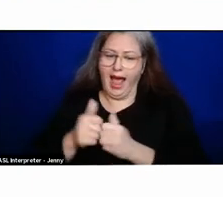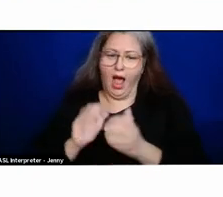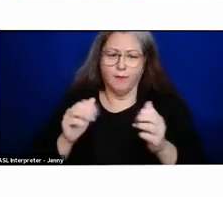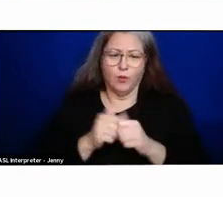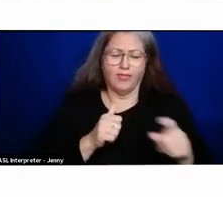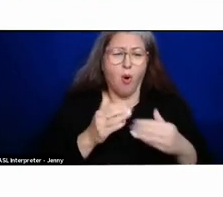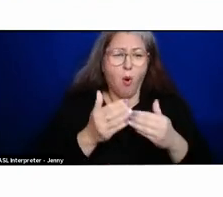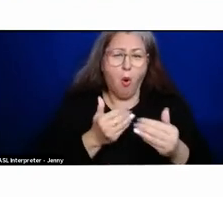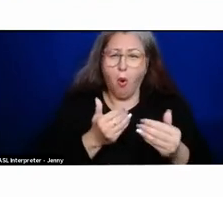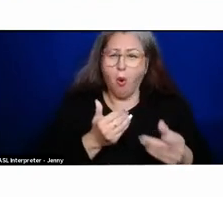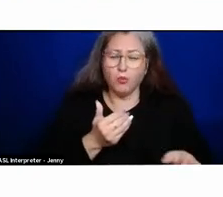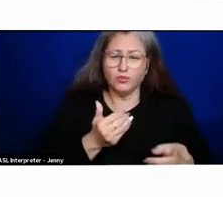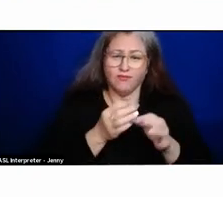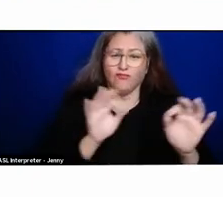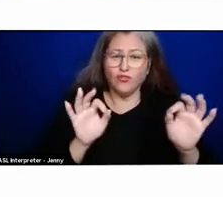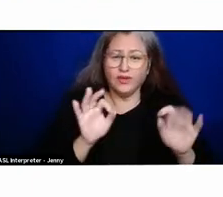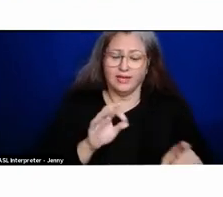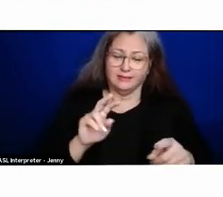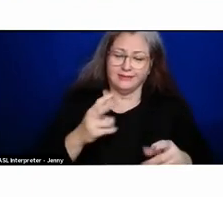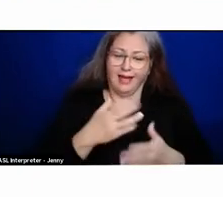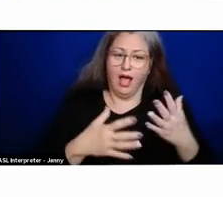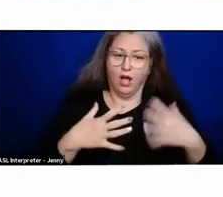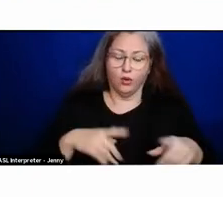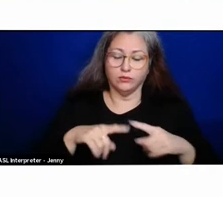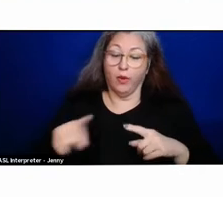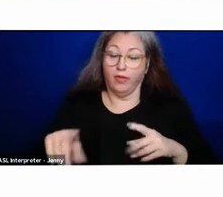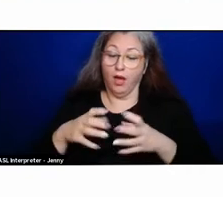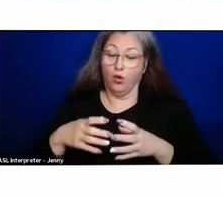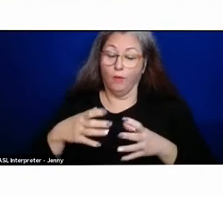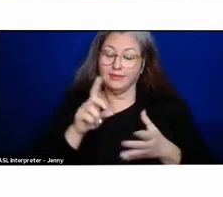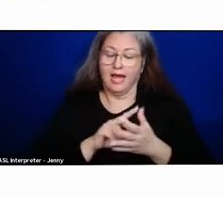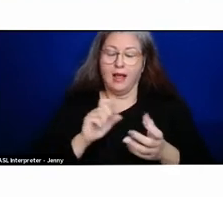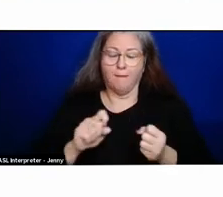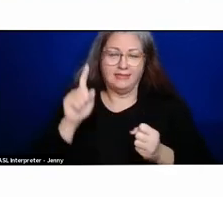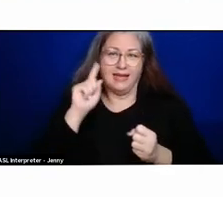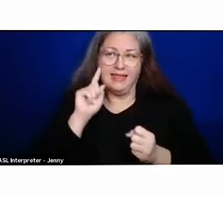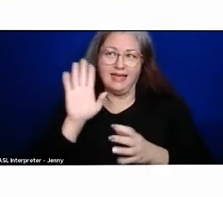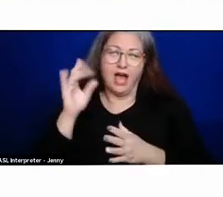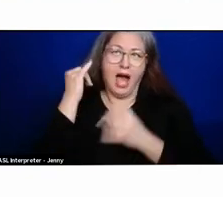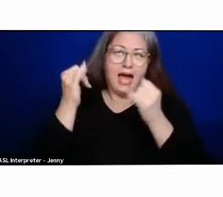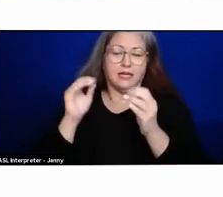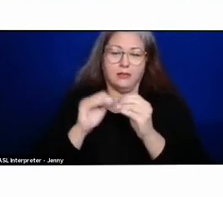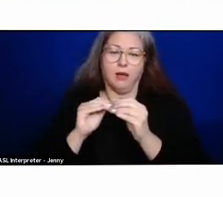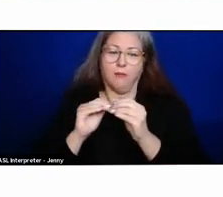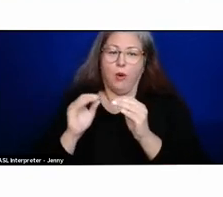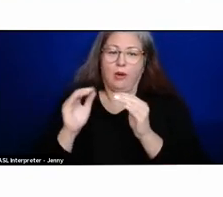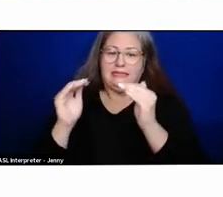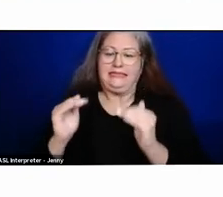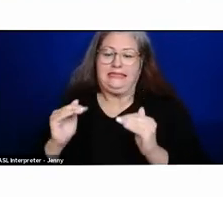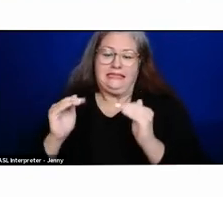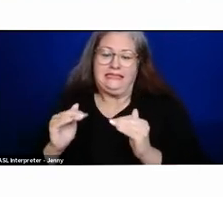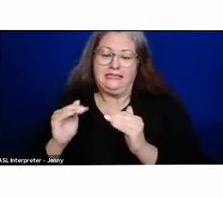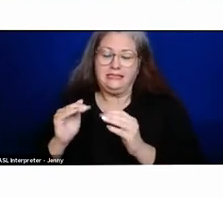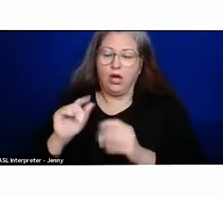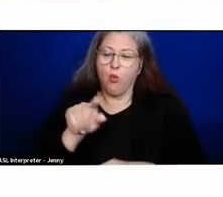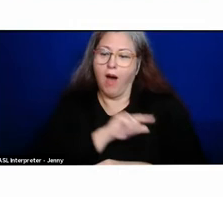clothes? They can't. Local designers are forced to either water down their ideas to sell things at a cheaper price,